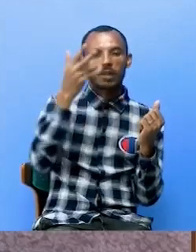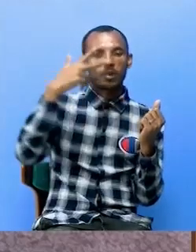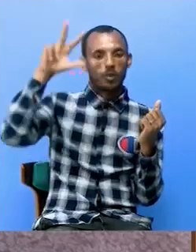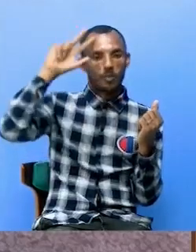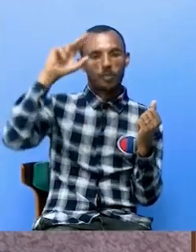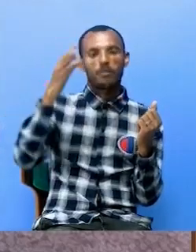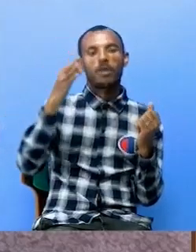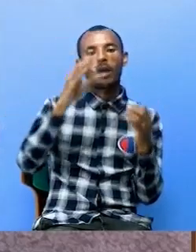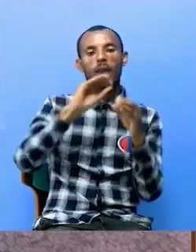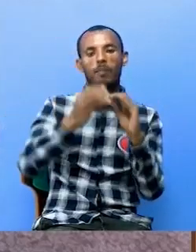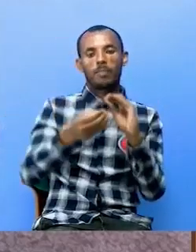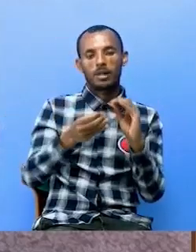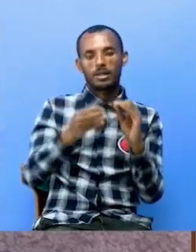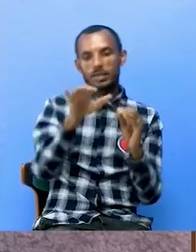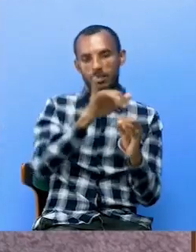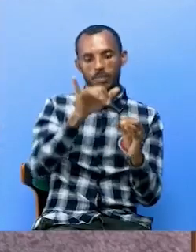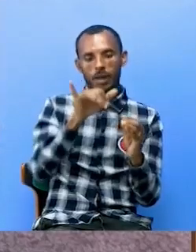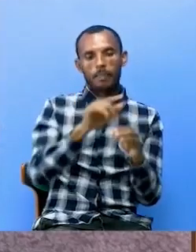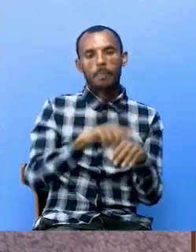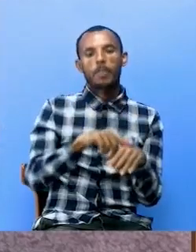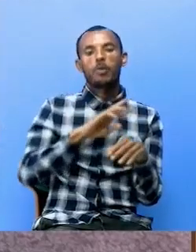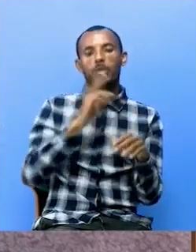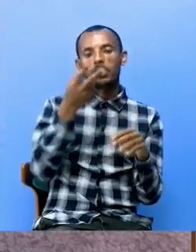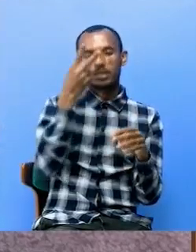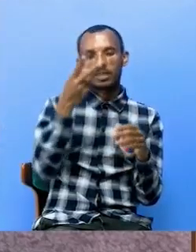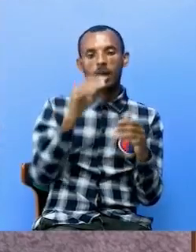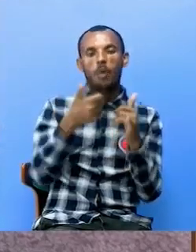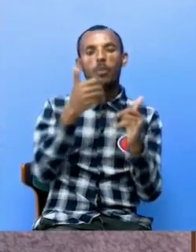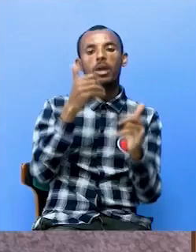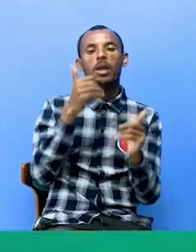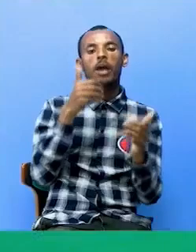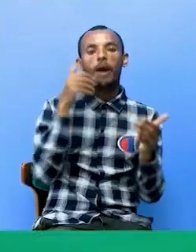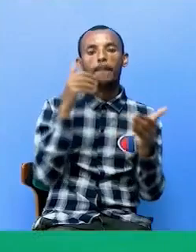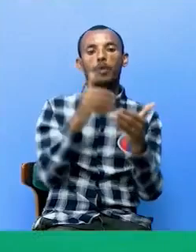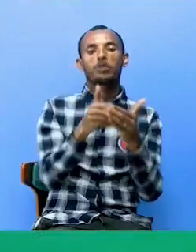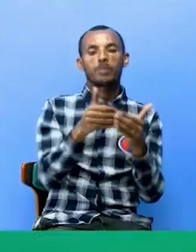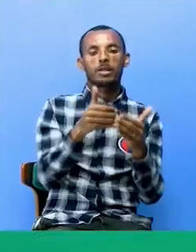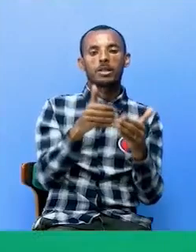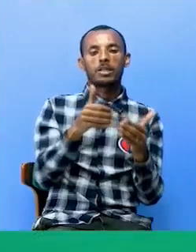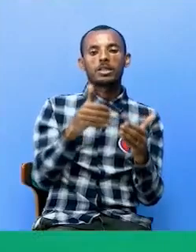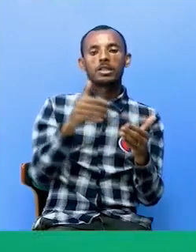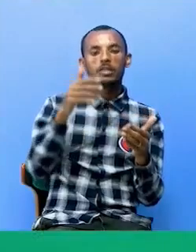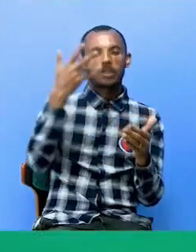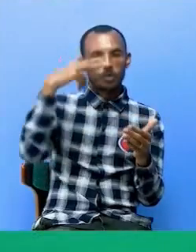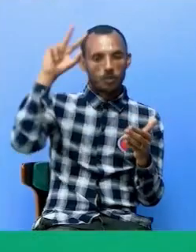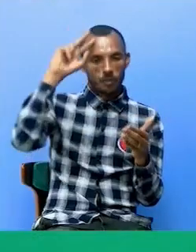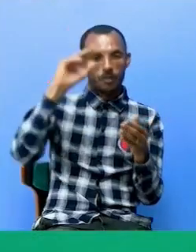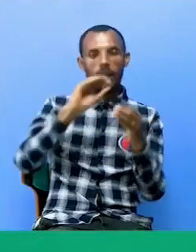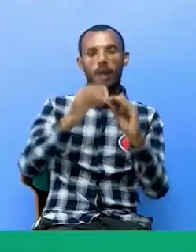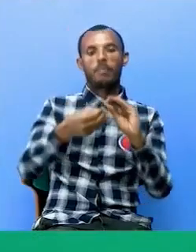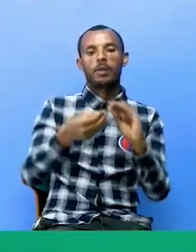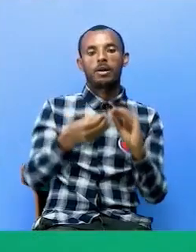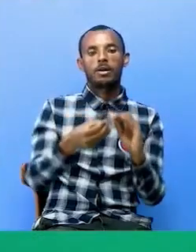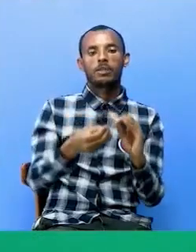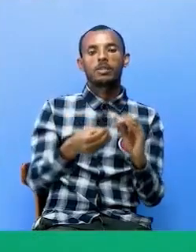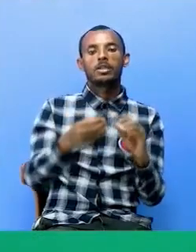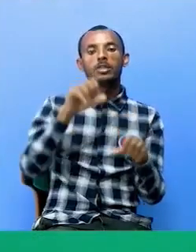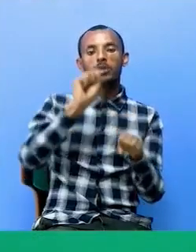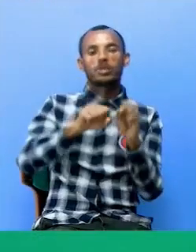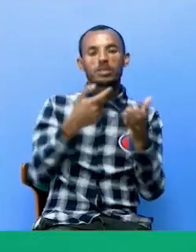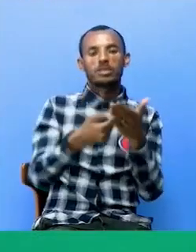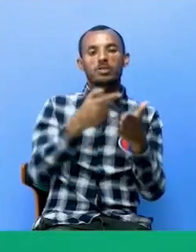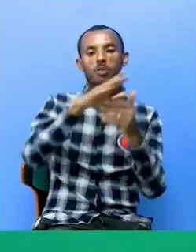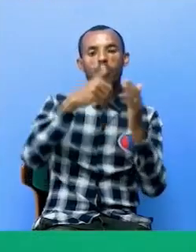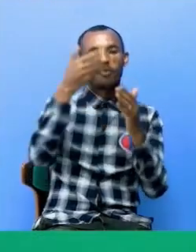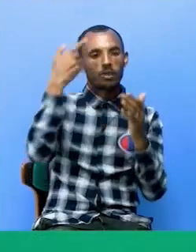number. At the same time, we have also seen how we can approximate the cube of a certain number. So this is all